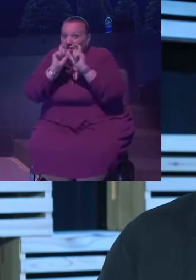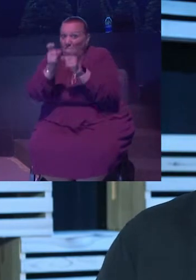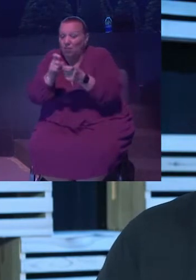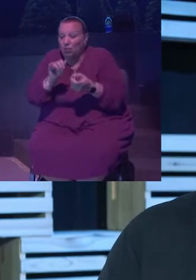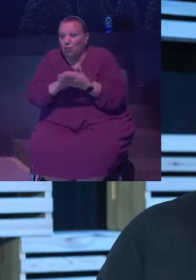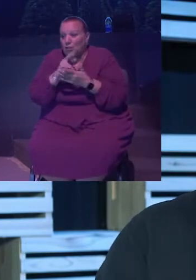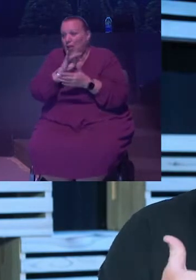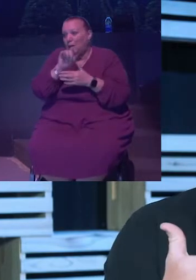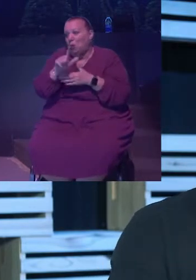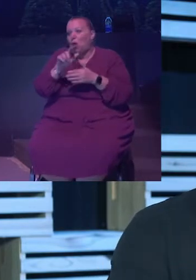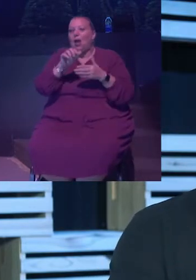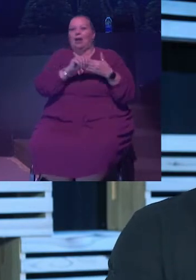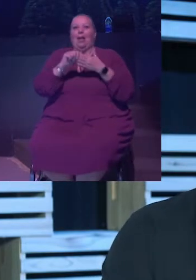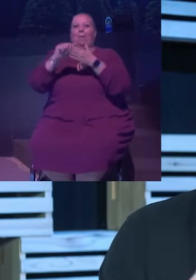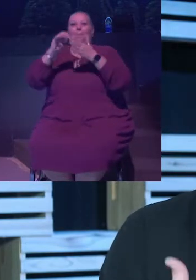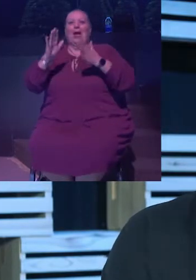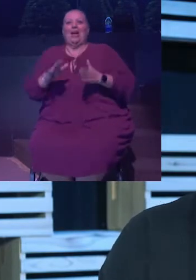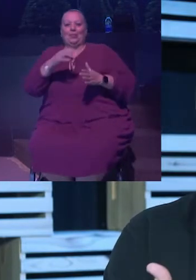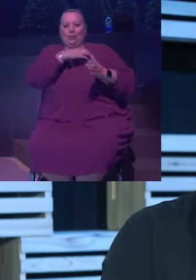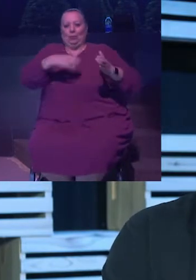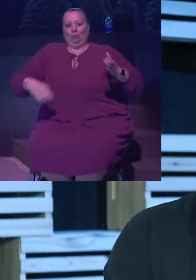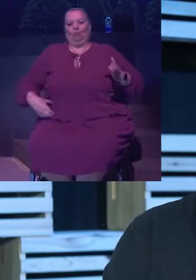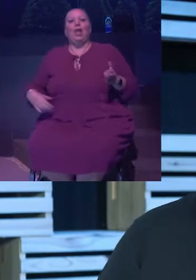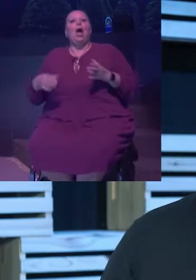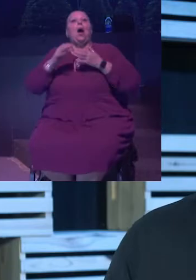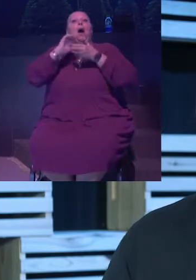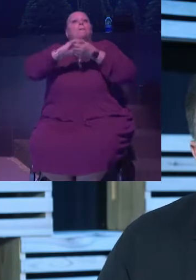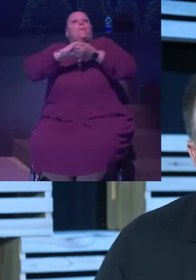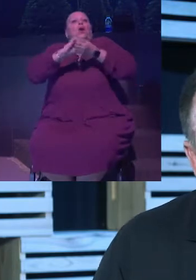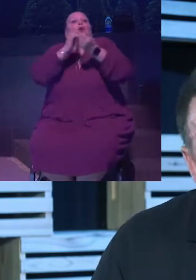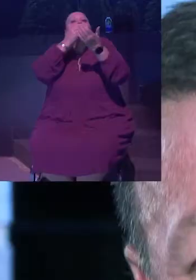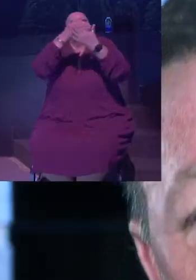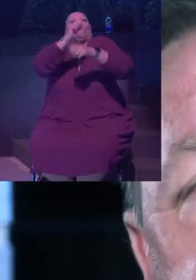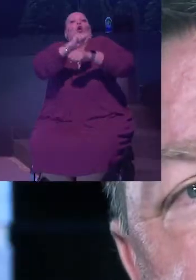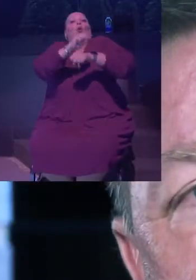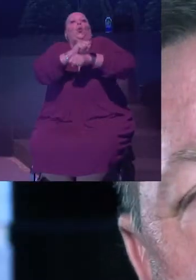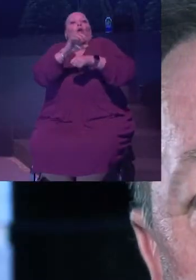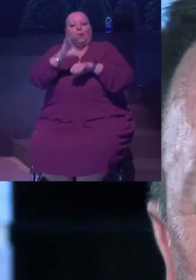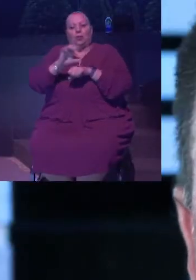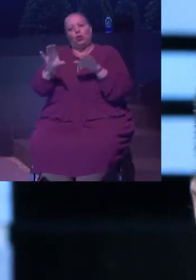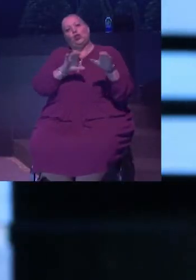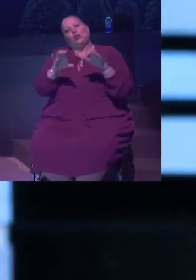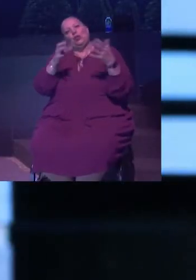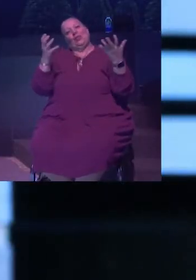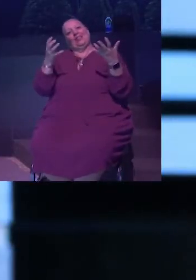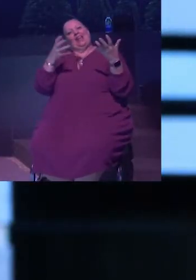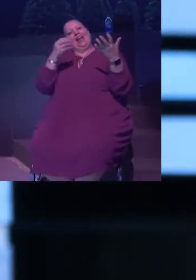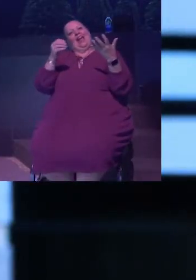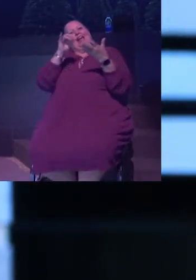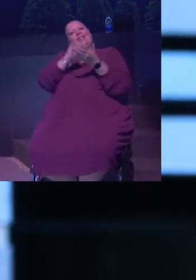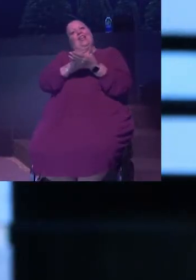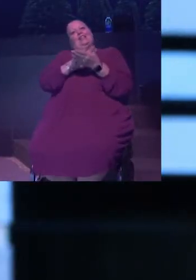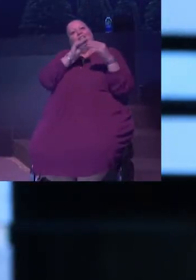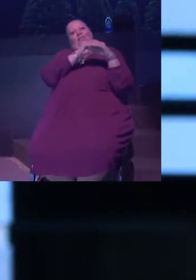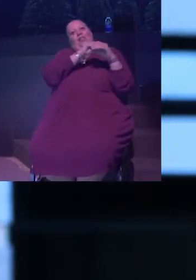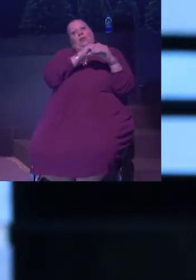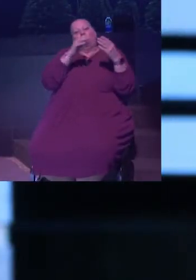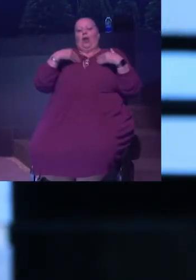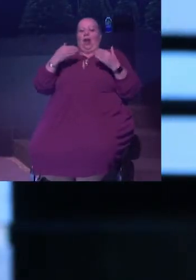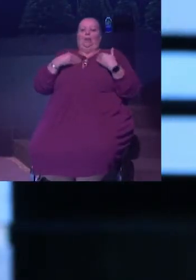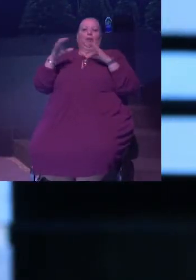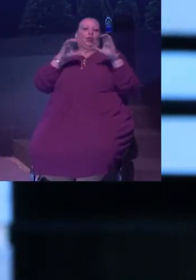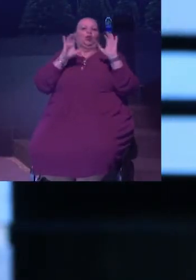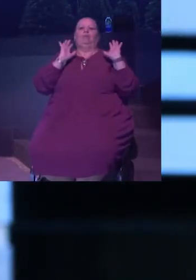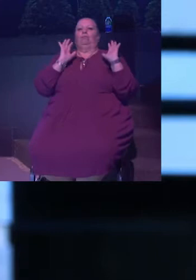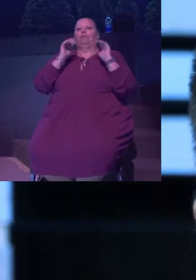an investor, we get to be a partner with the good work that the church is doing, and it's an investment that we're happy to